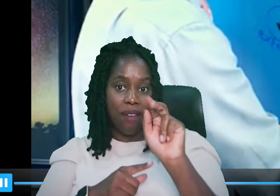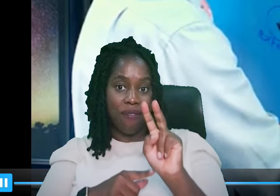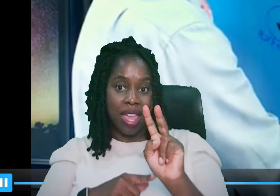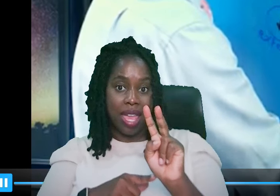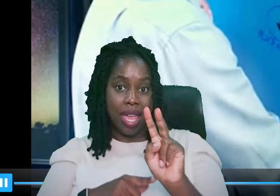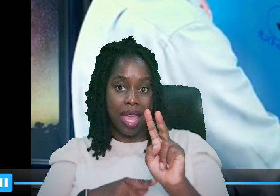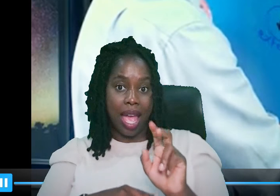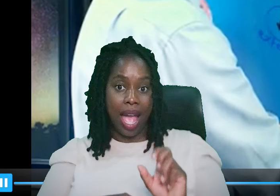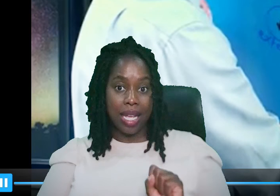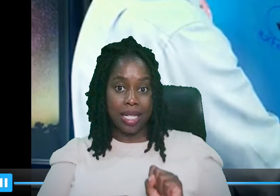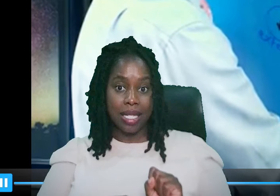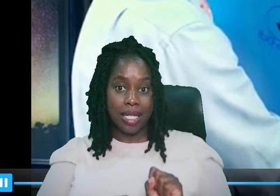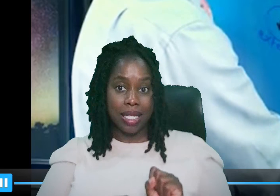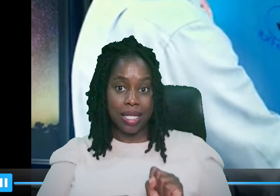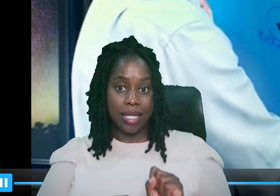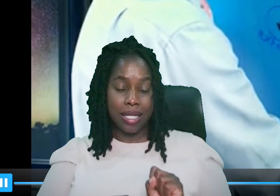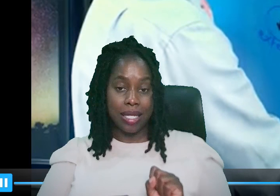V,